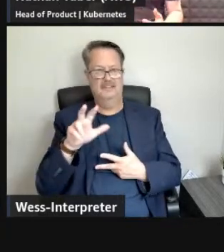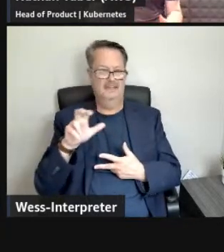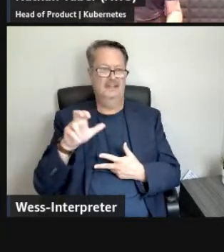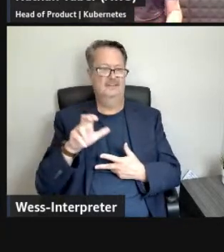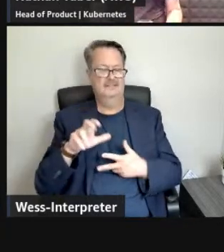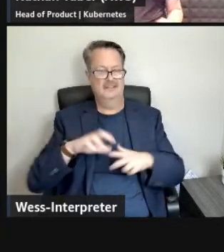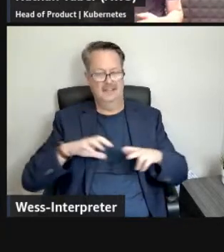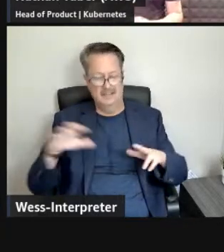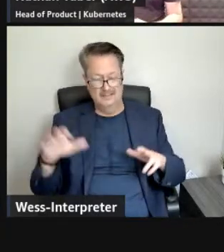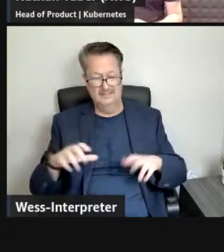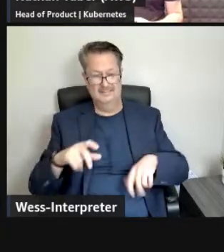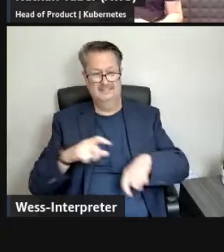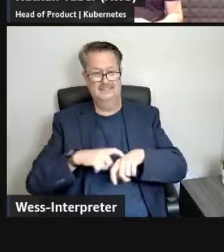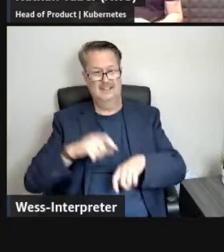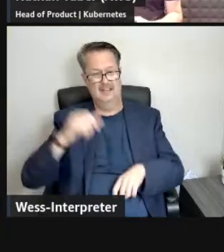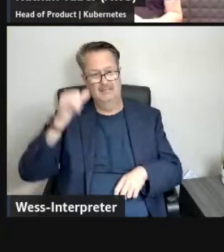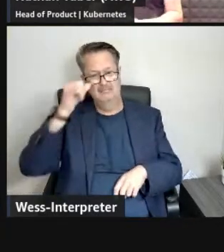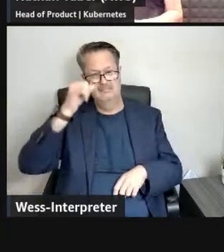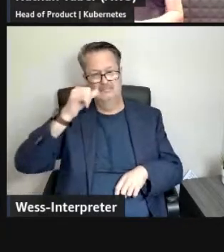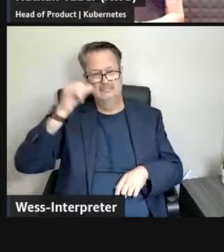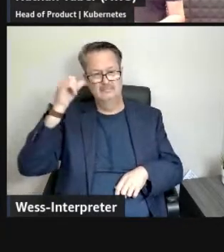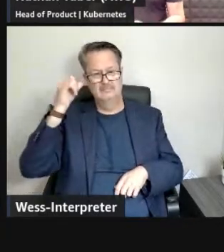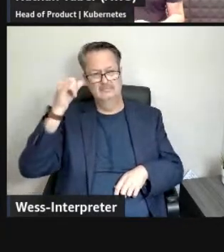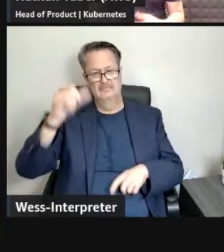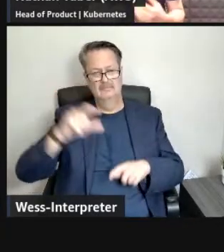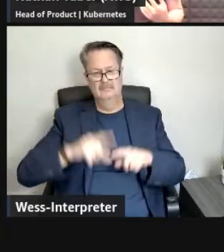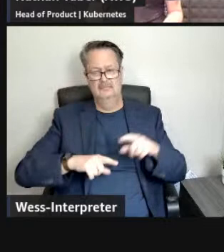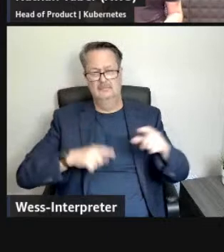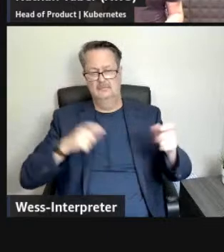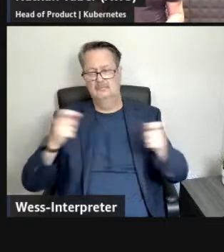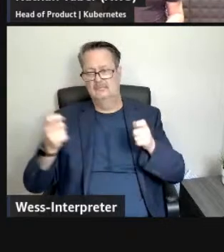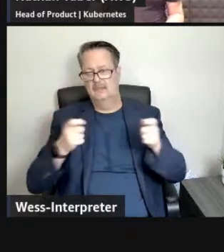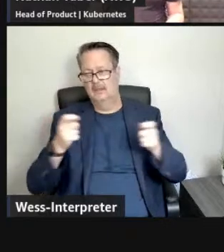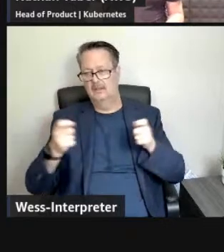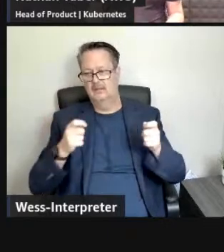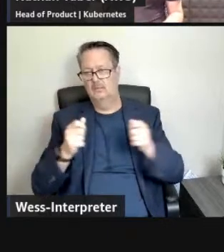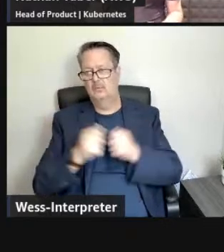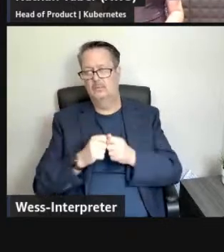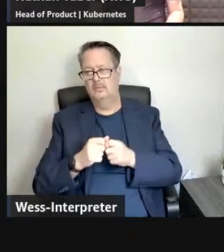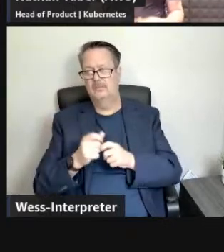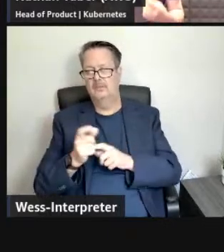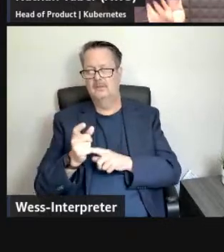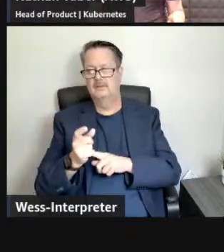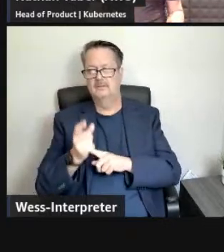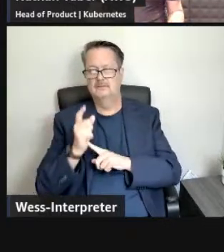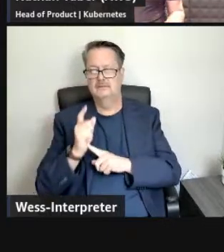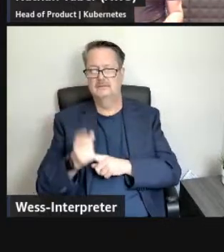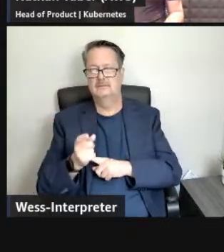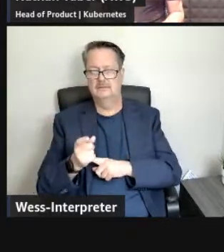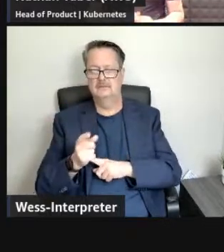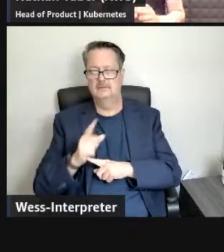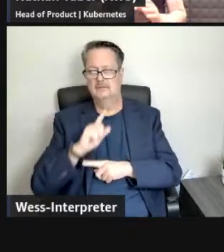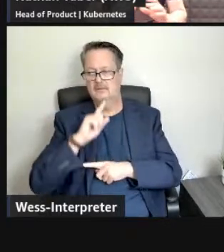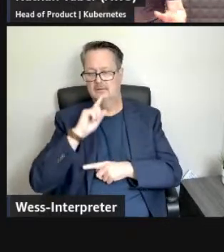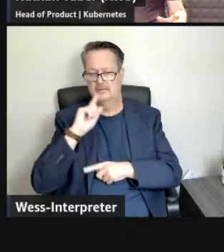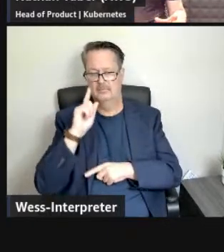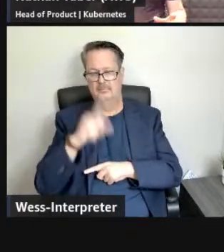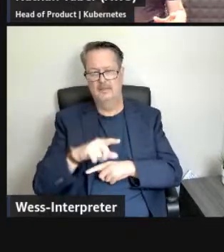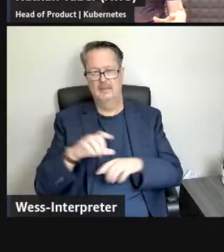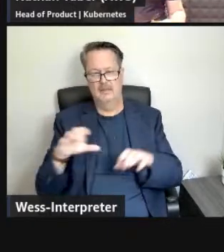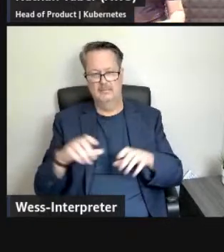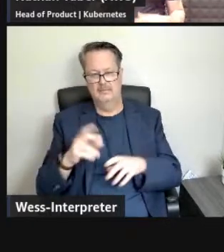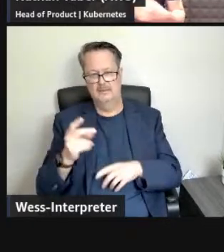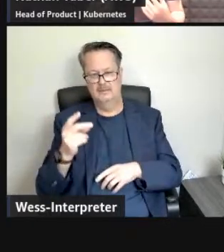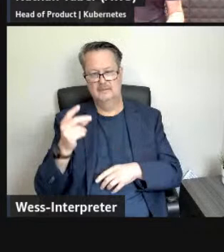long time to manage all of these things. And so with single command updates or single click updates, a single